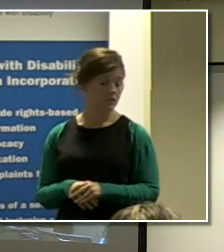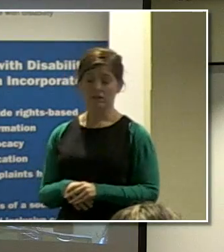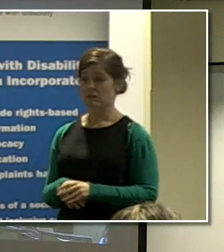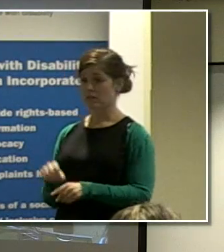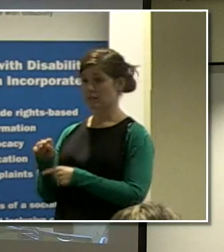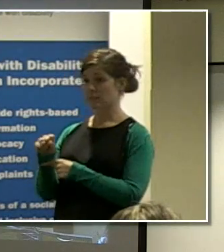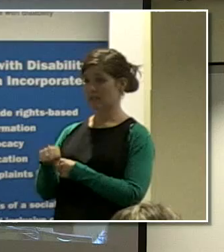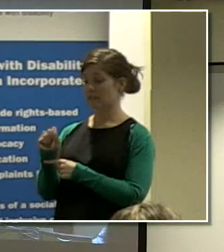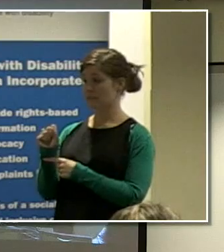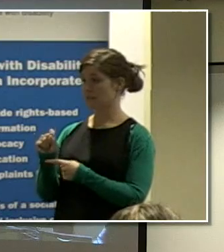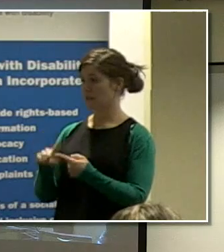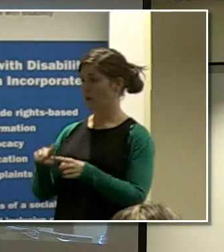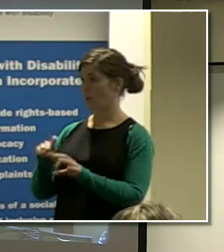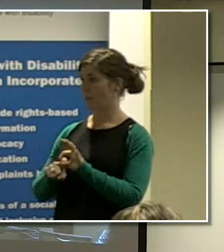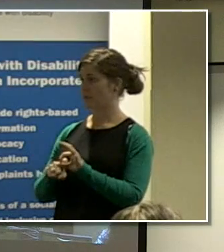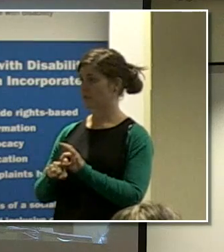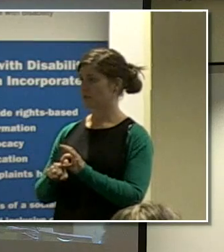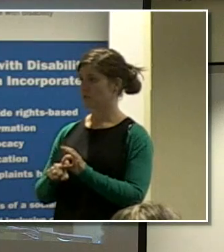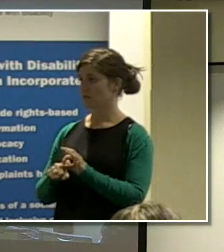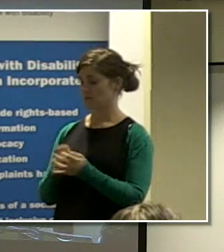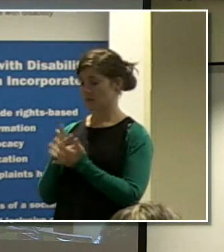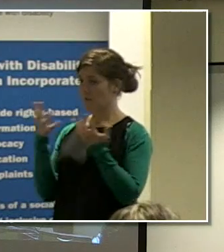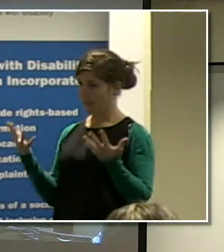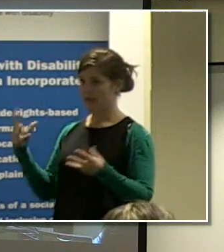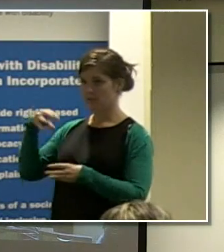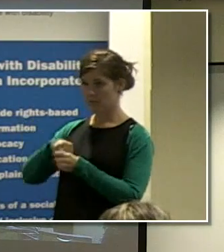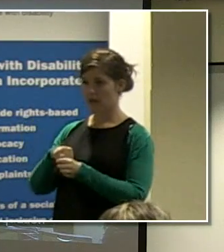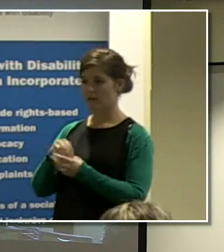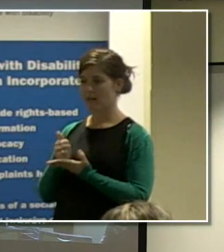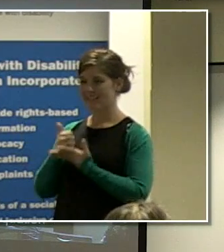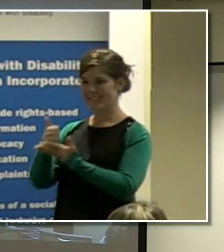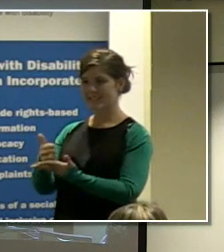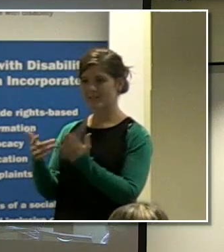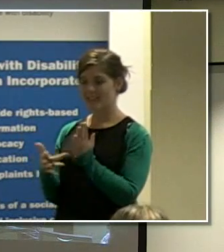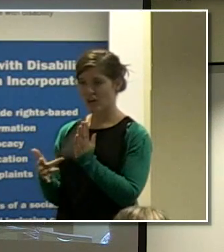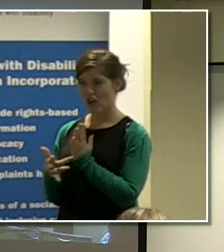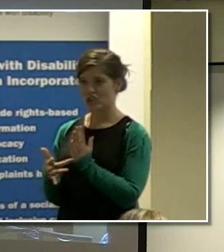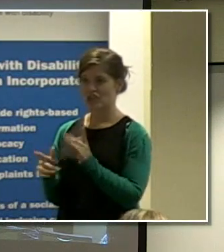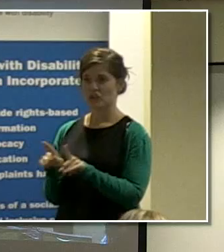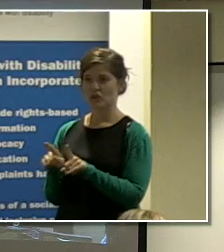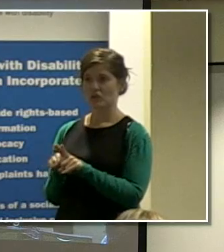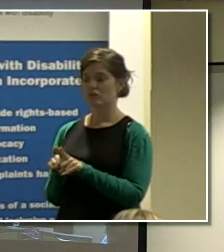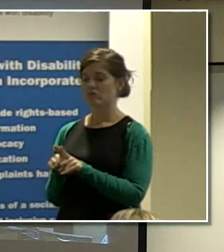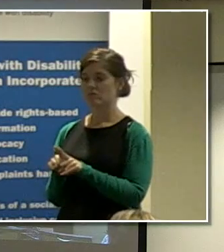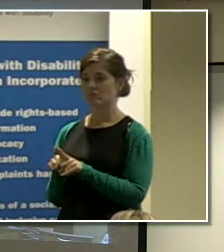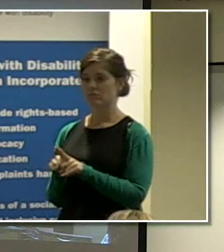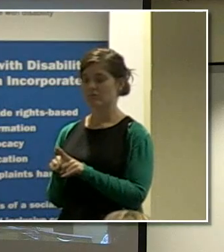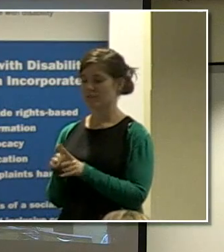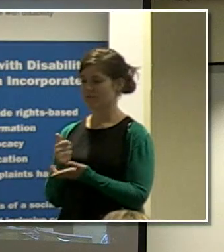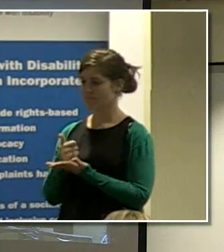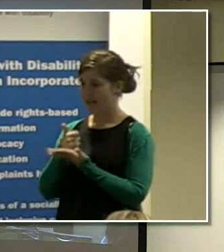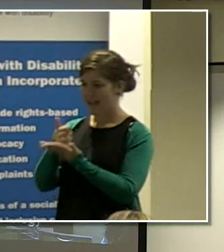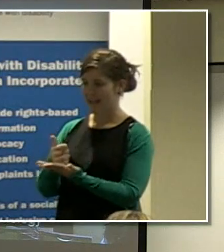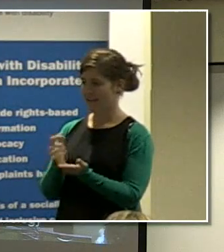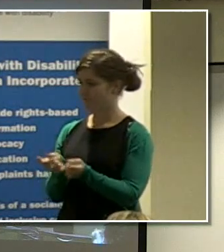Yes, look, equipment's a big component. Assistive technology, which includes all the current aids and